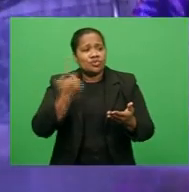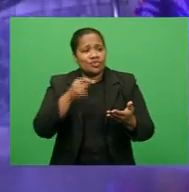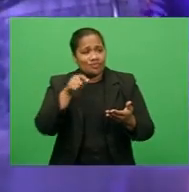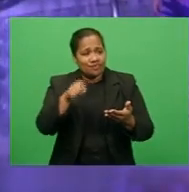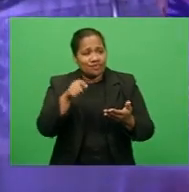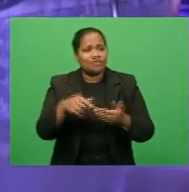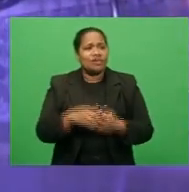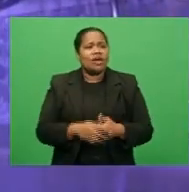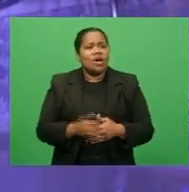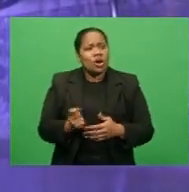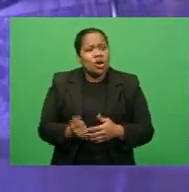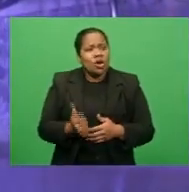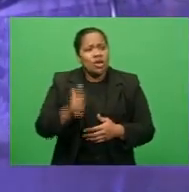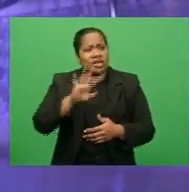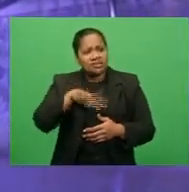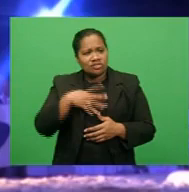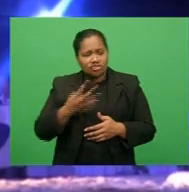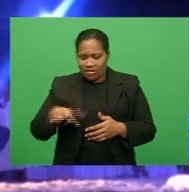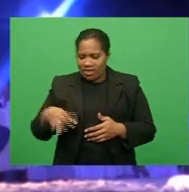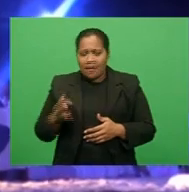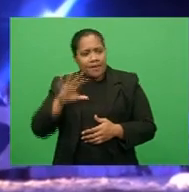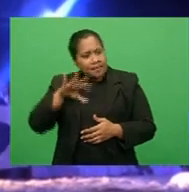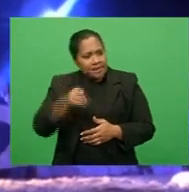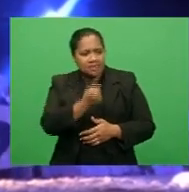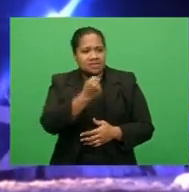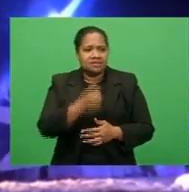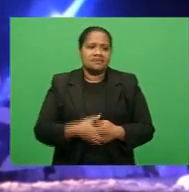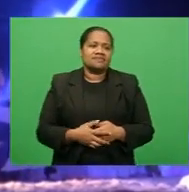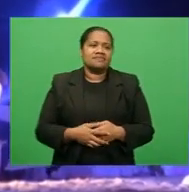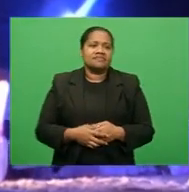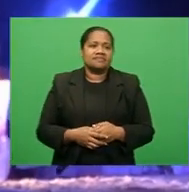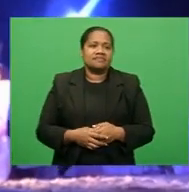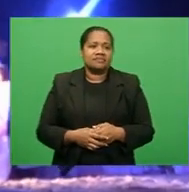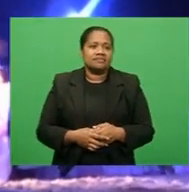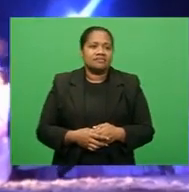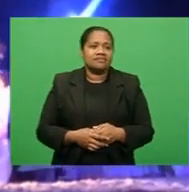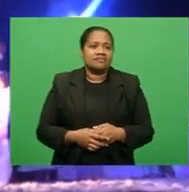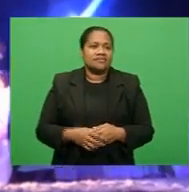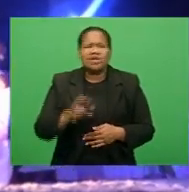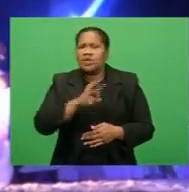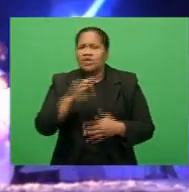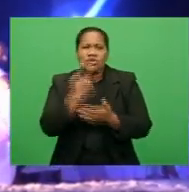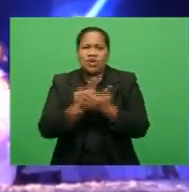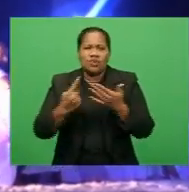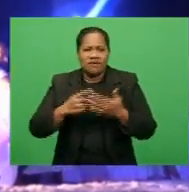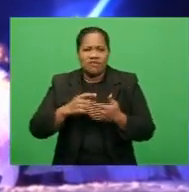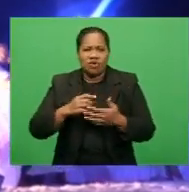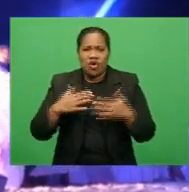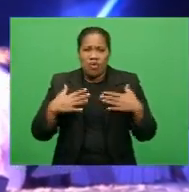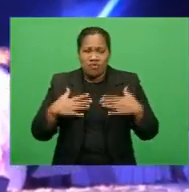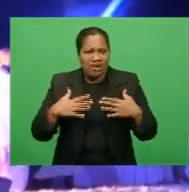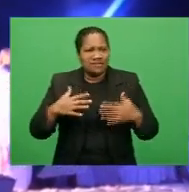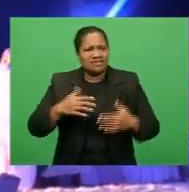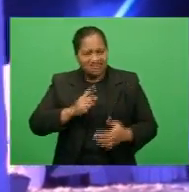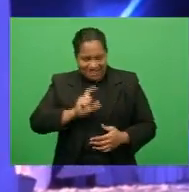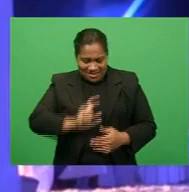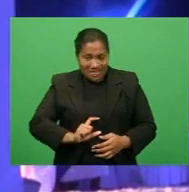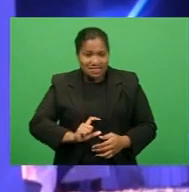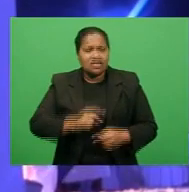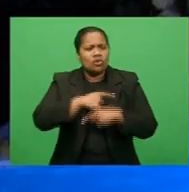was that early checkups is a must. It's not only the breast cancer. We support